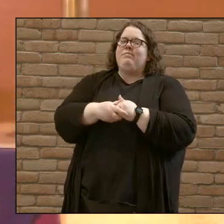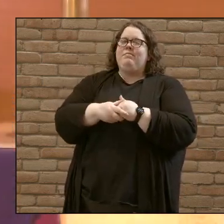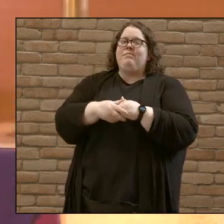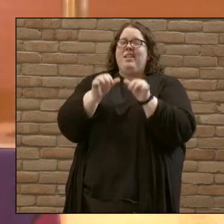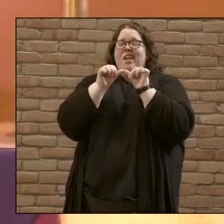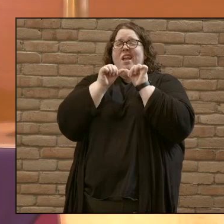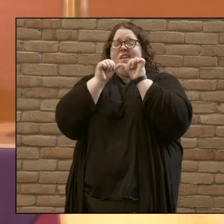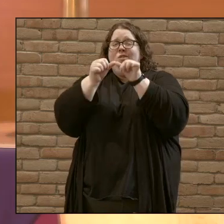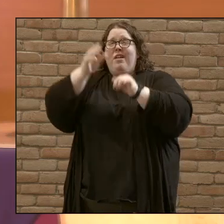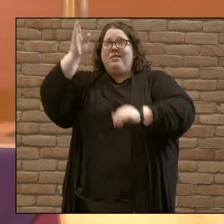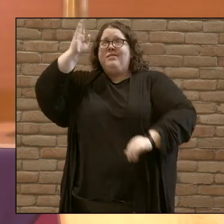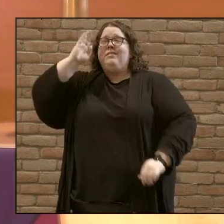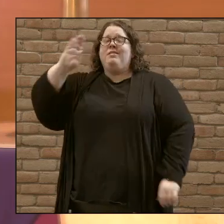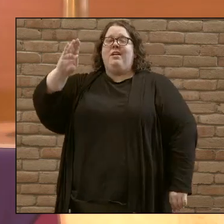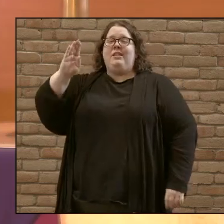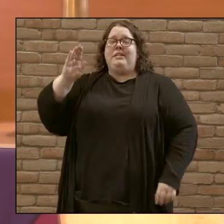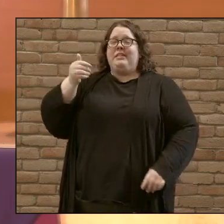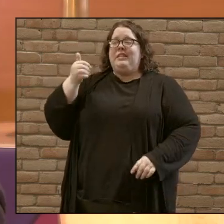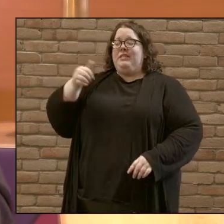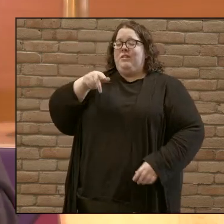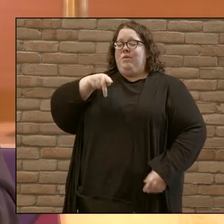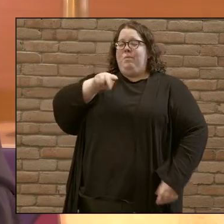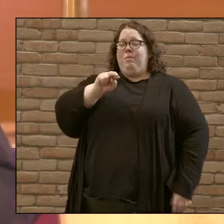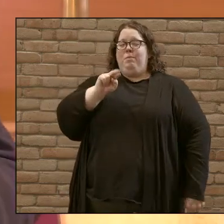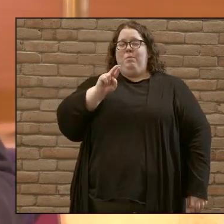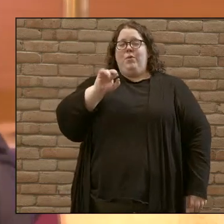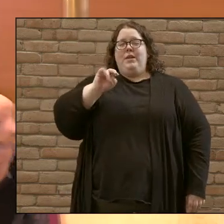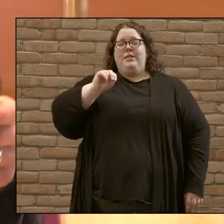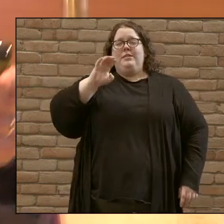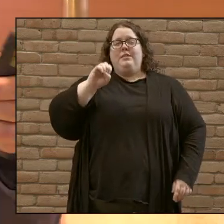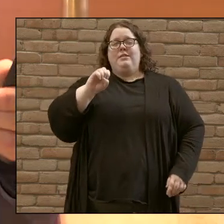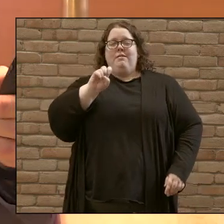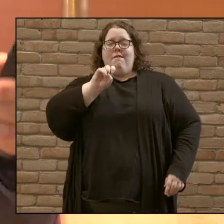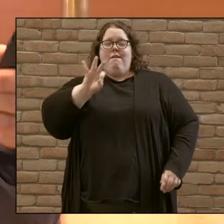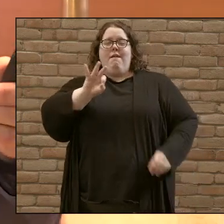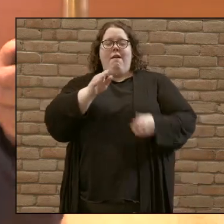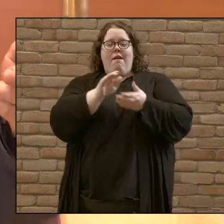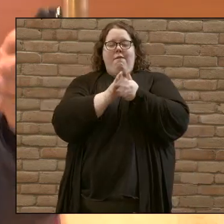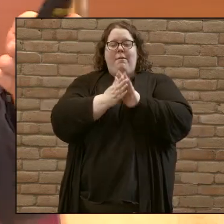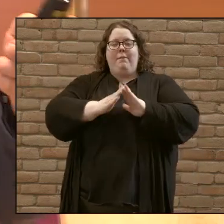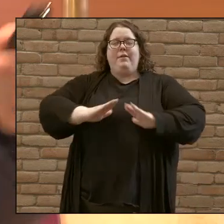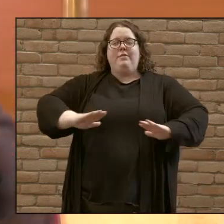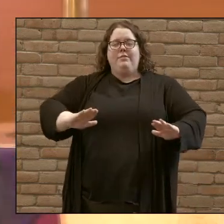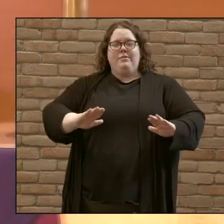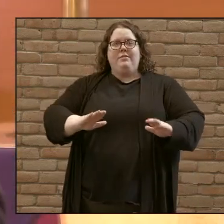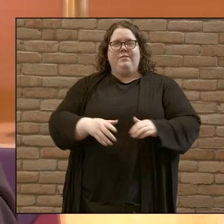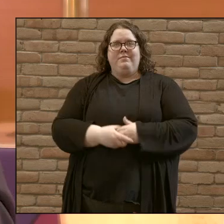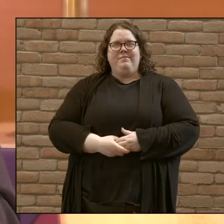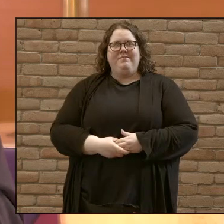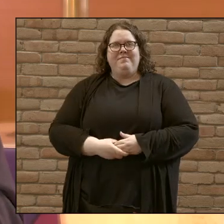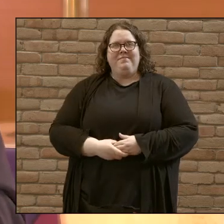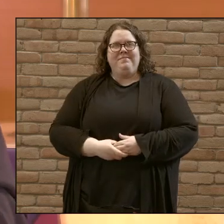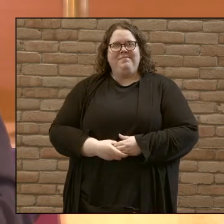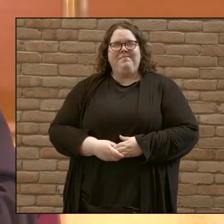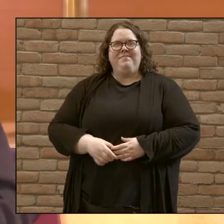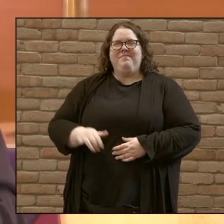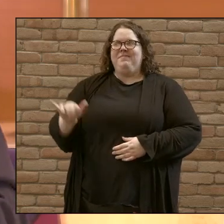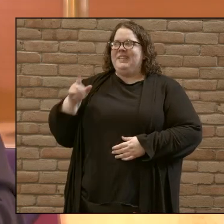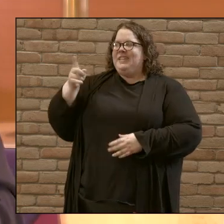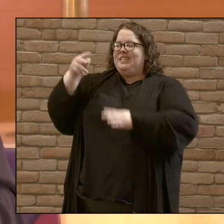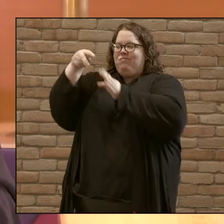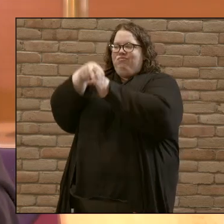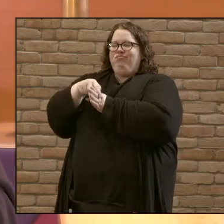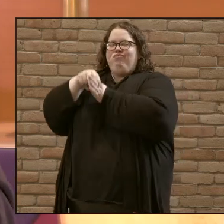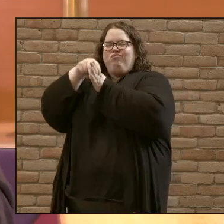the Prince of Peace. And as the Prince of Peace rides into Jerusalem, he